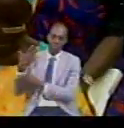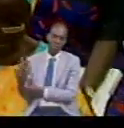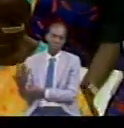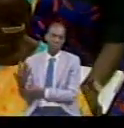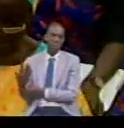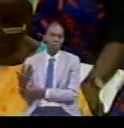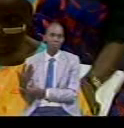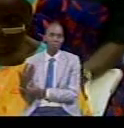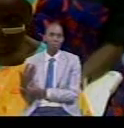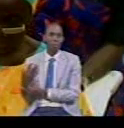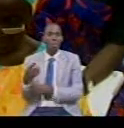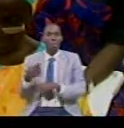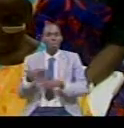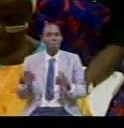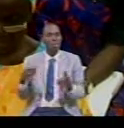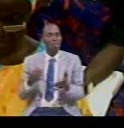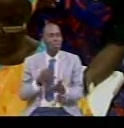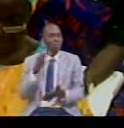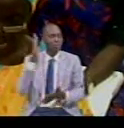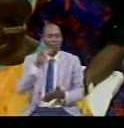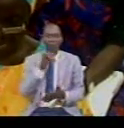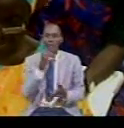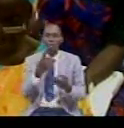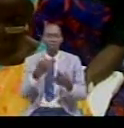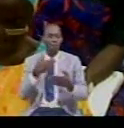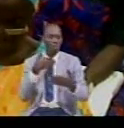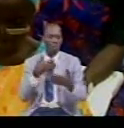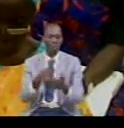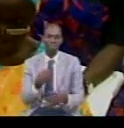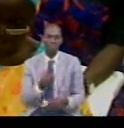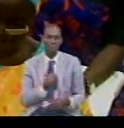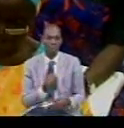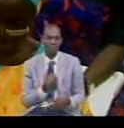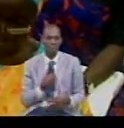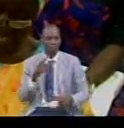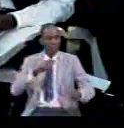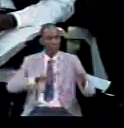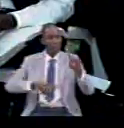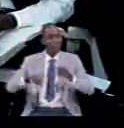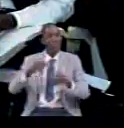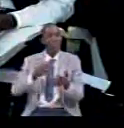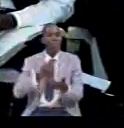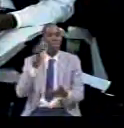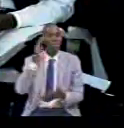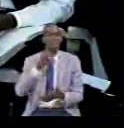but it shall not come near me. It shall not come near me.